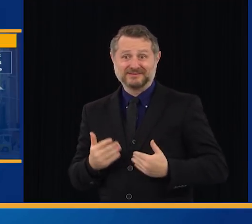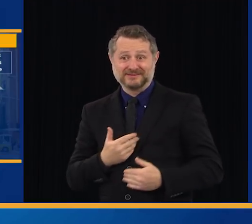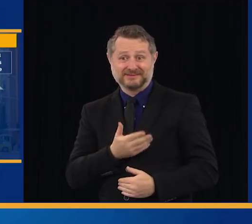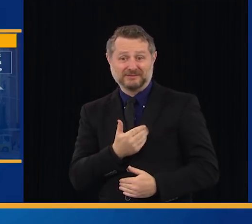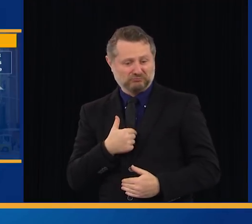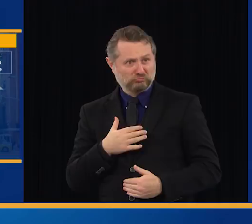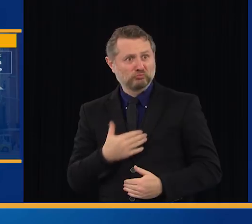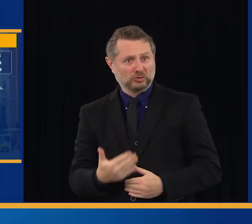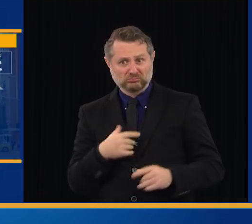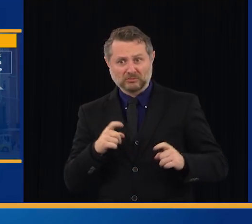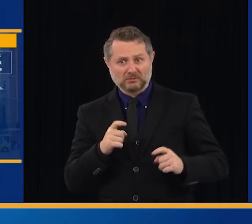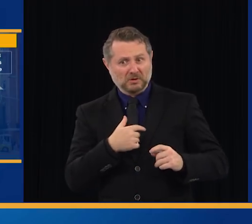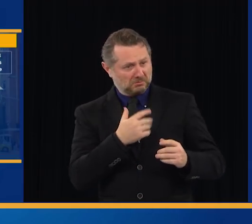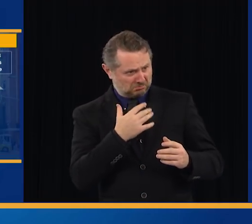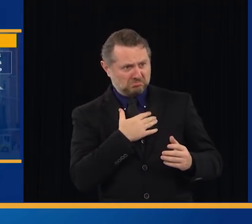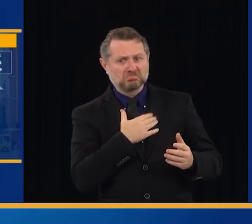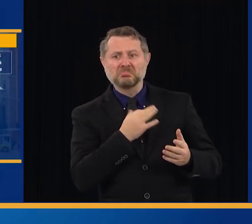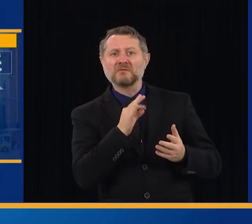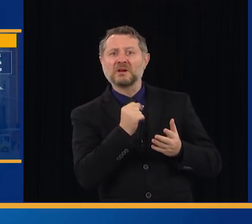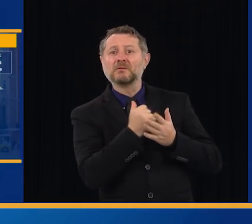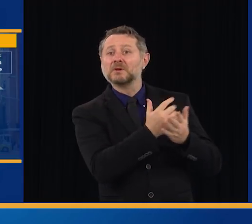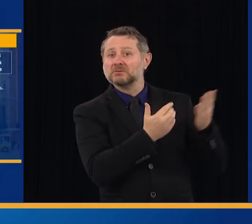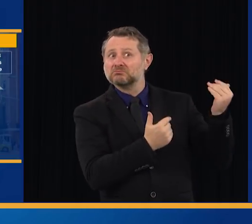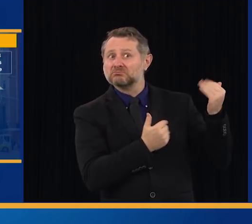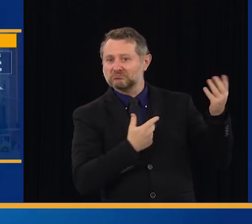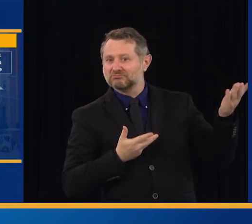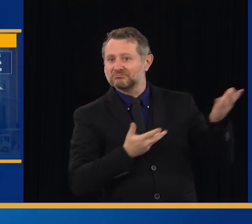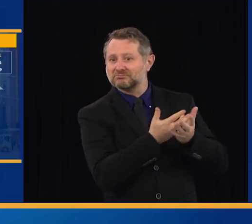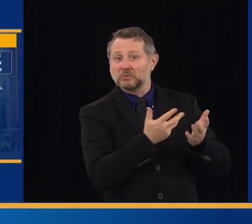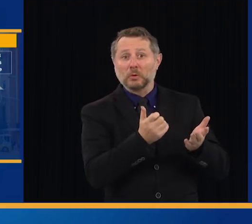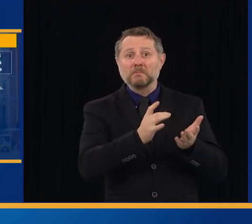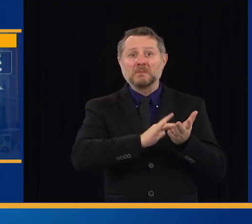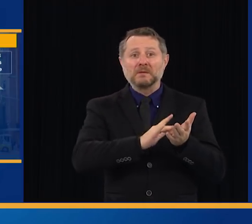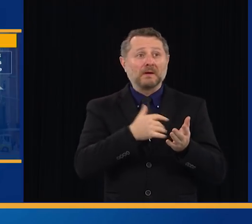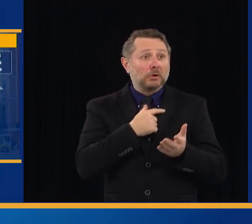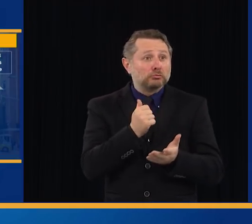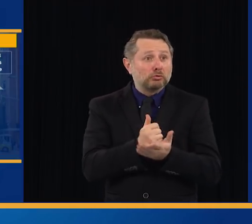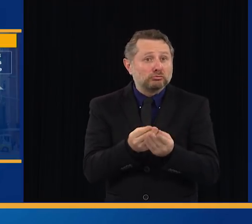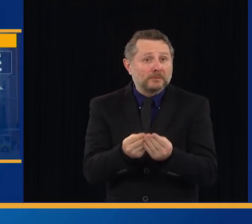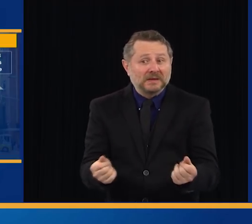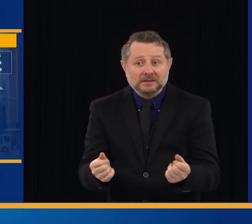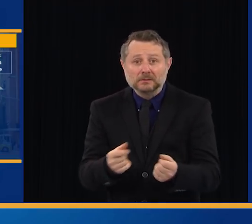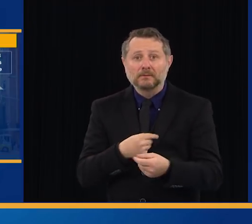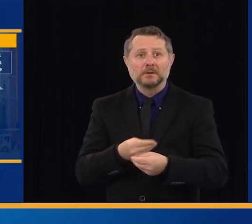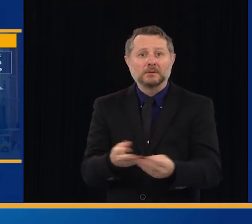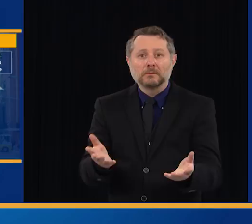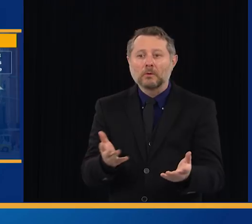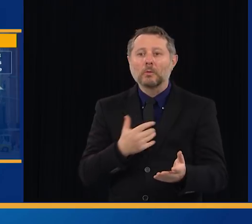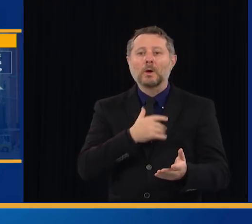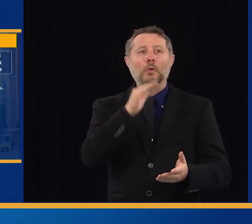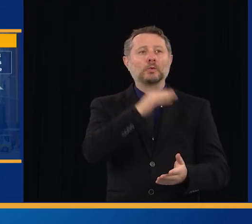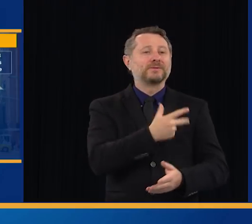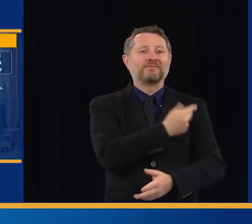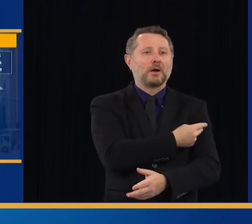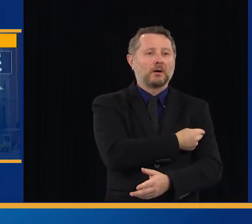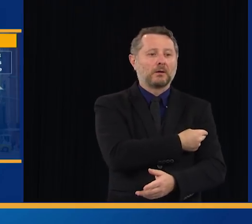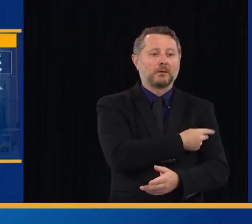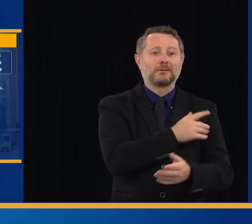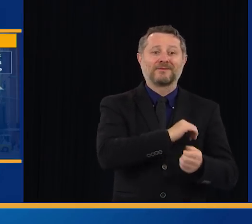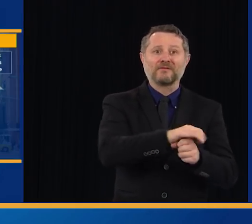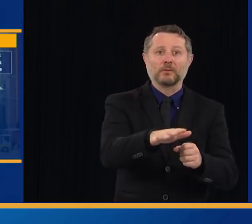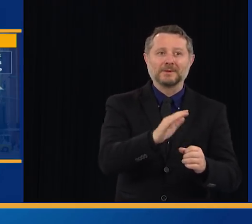FDA. Maybe there's a medical treatment between now and the vaccine. That would be great. But those